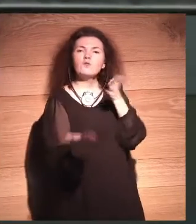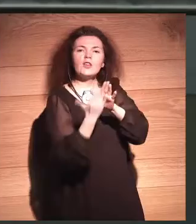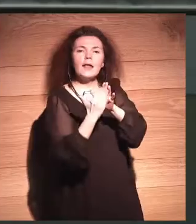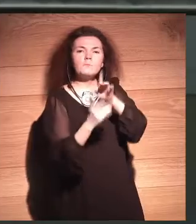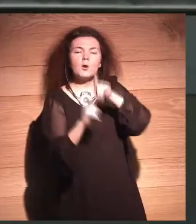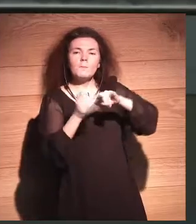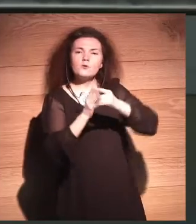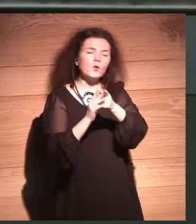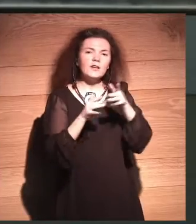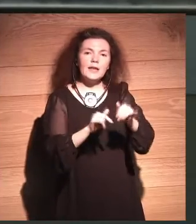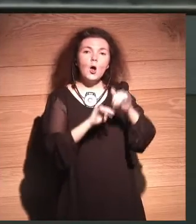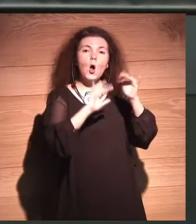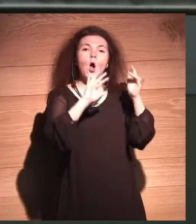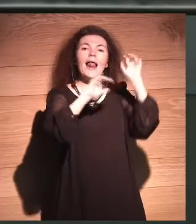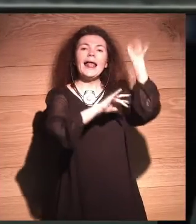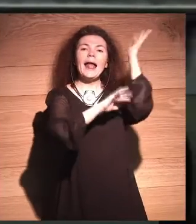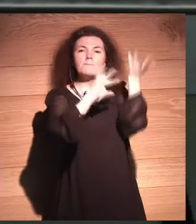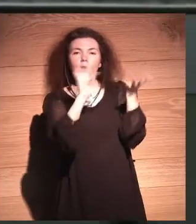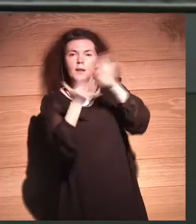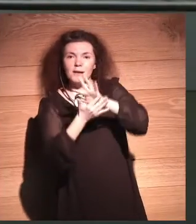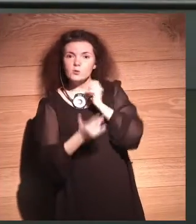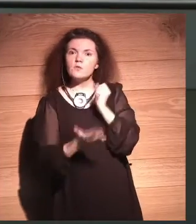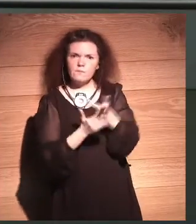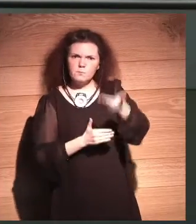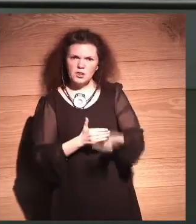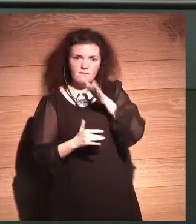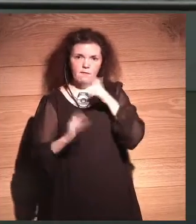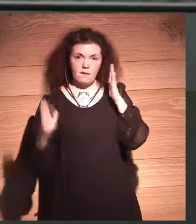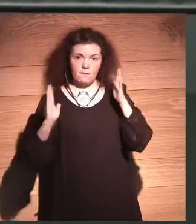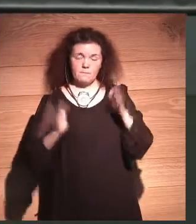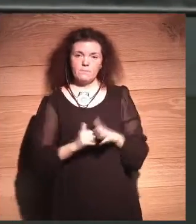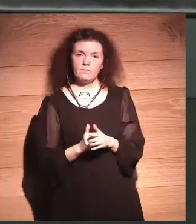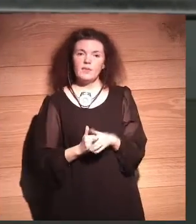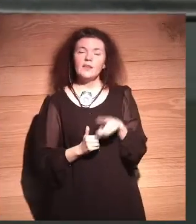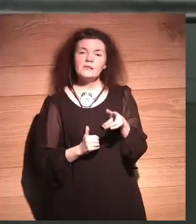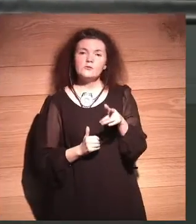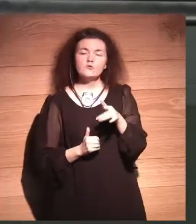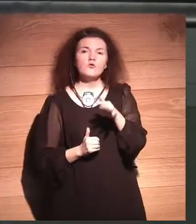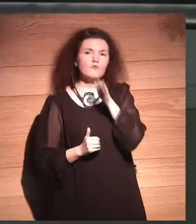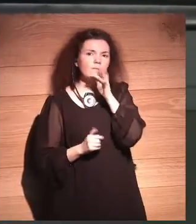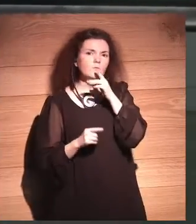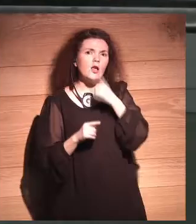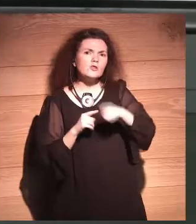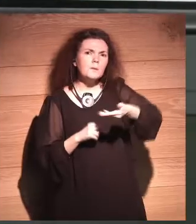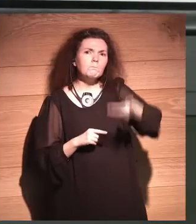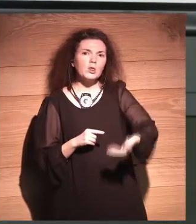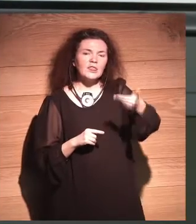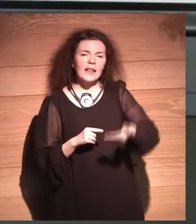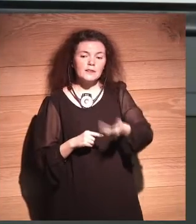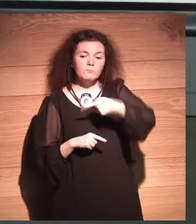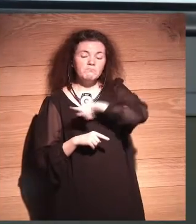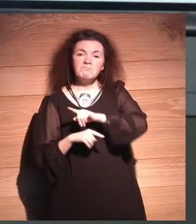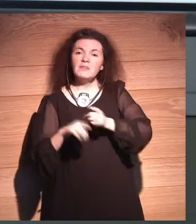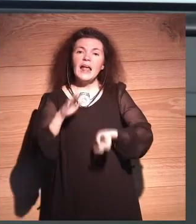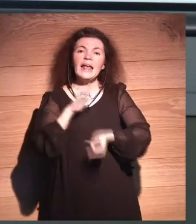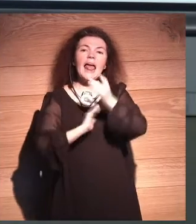and yet our Congress cannot manage to enact a single piece of legislation despite knowing how difficult this is. So it's